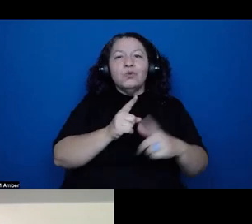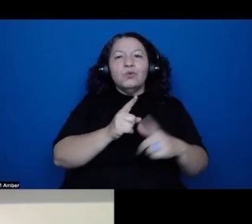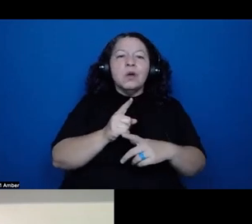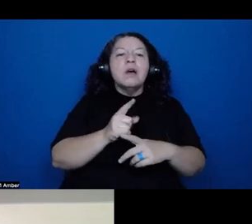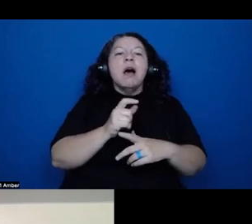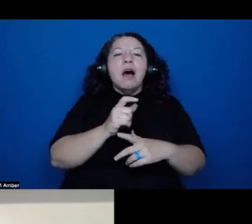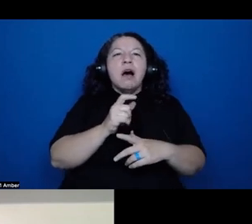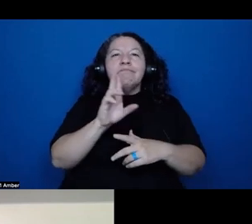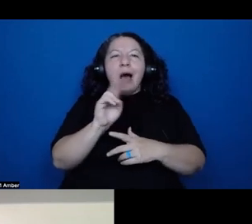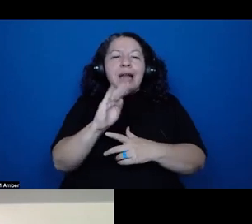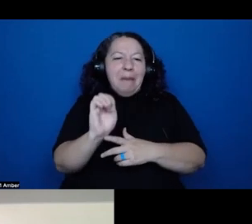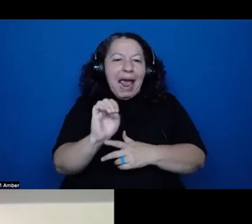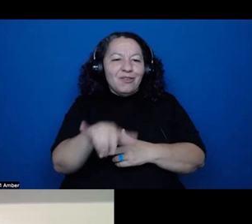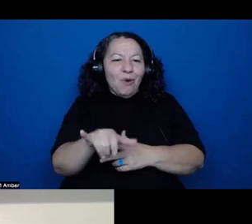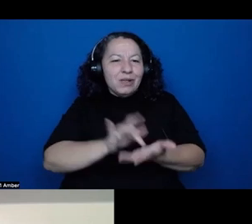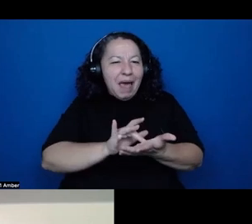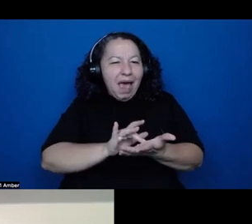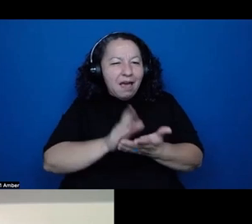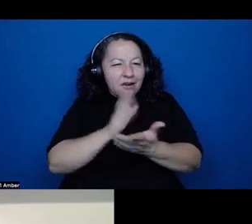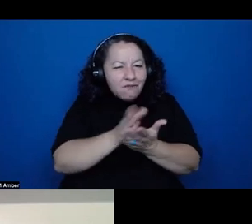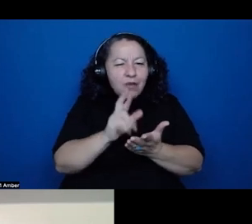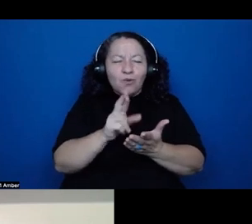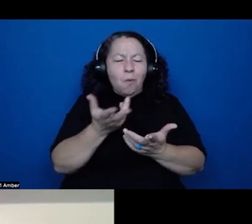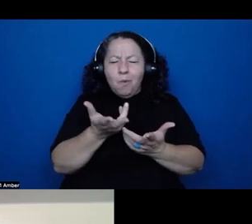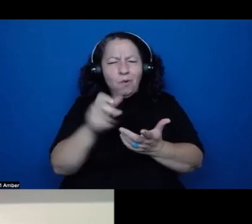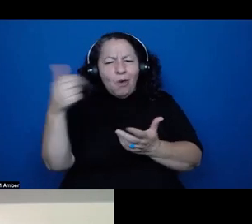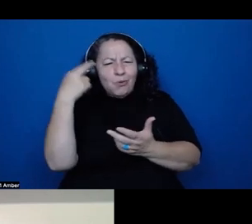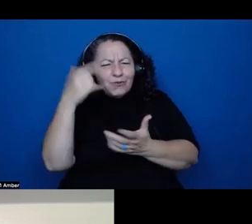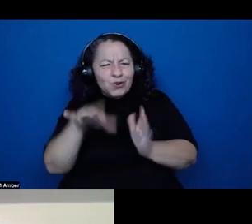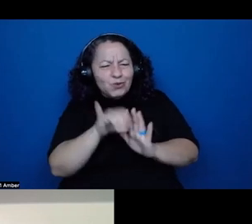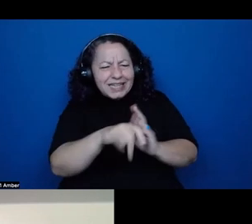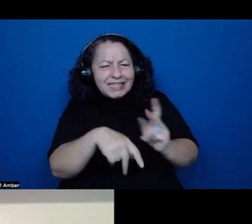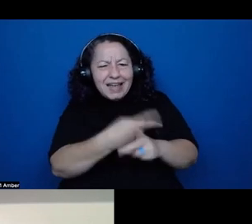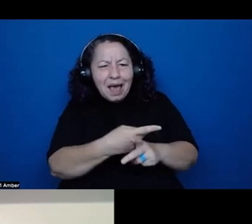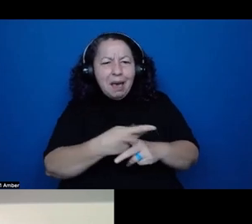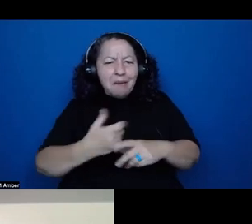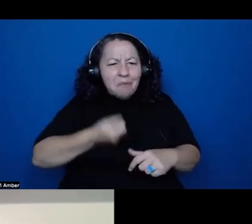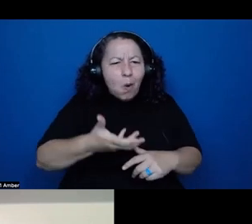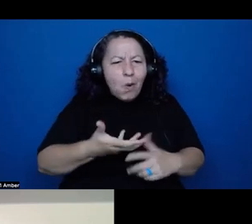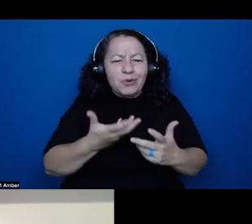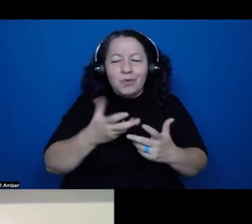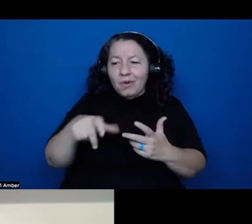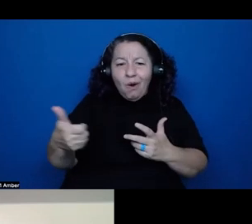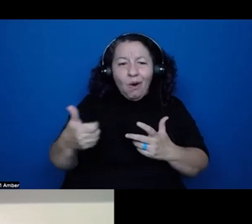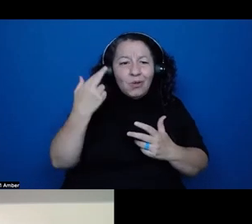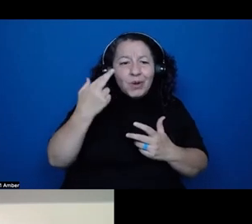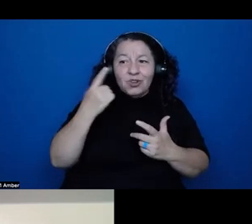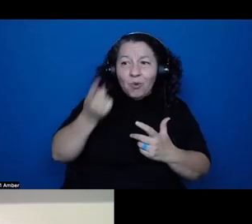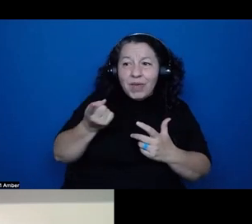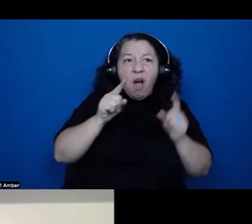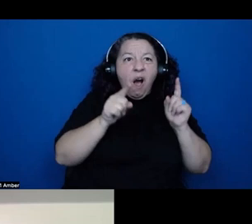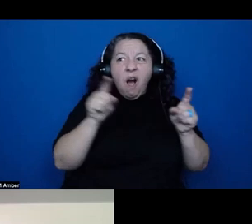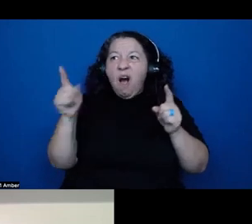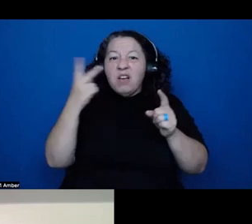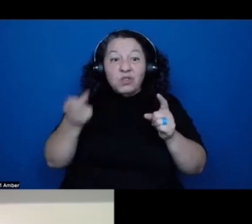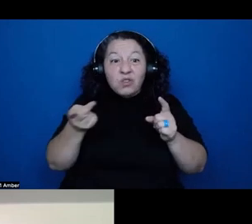for choosing this genre of poetry, like aesthetic reasons? Were you inspired by like other blackout poetry, works of blackout poetry, that kind of